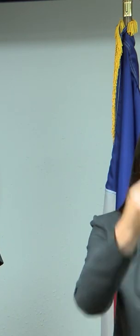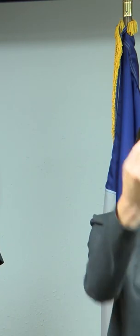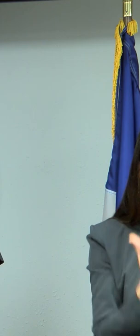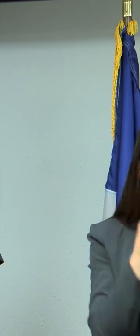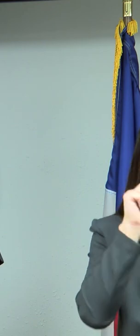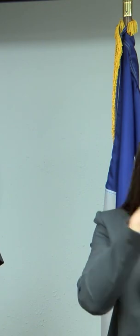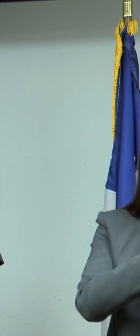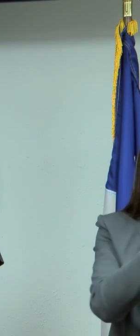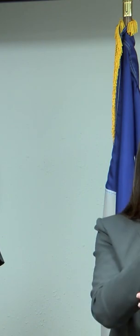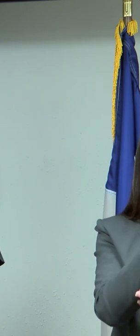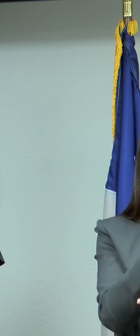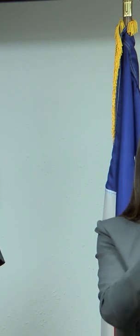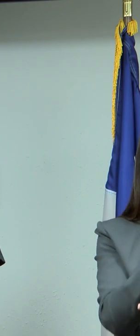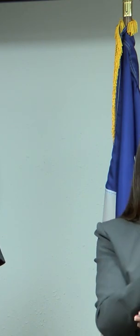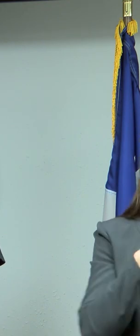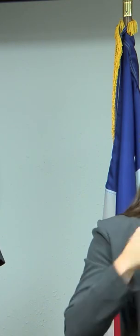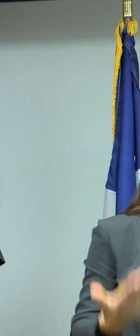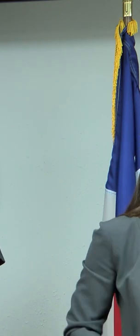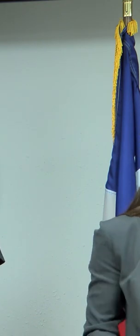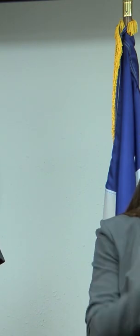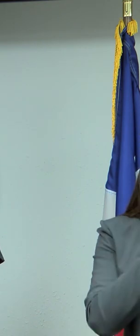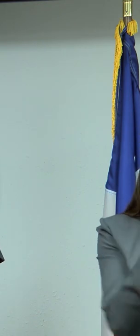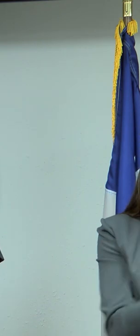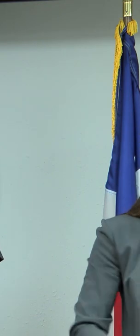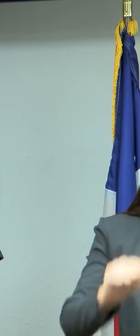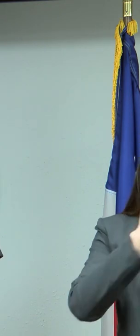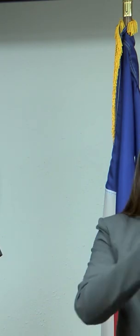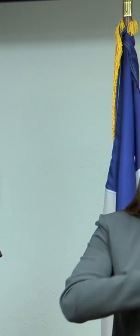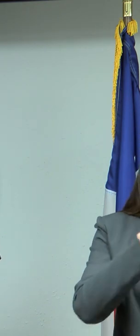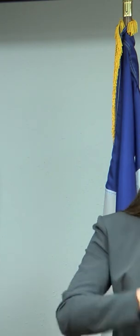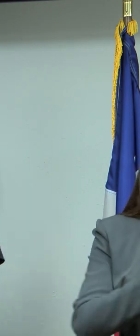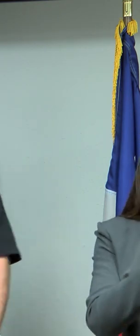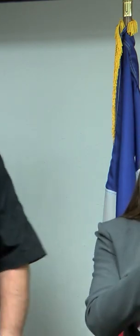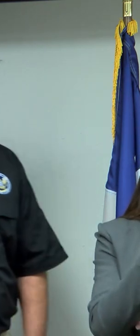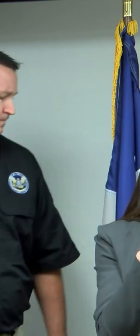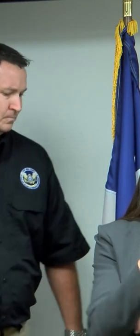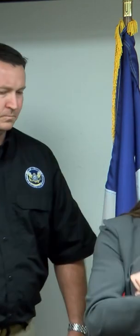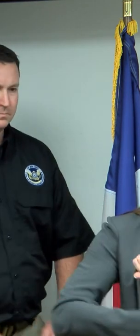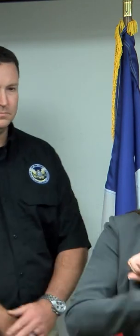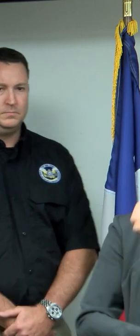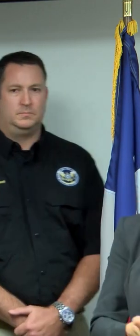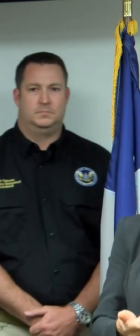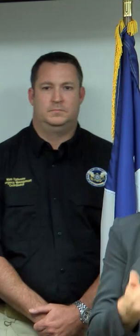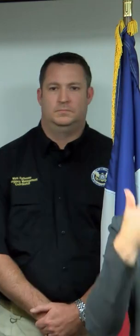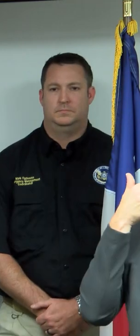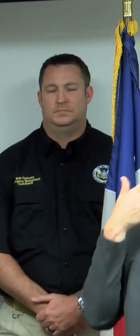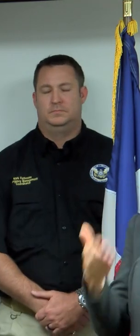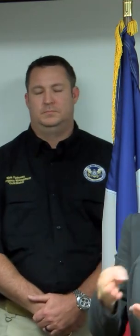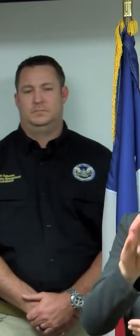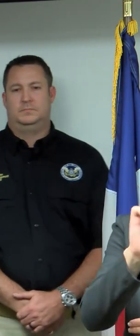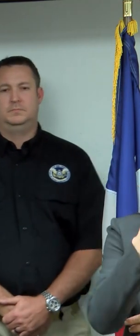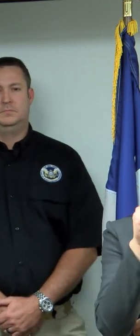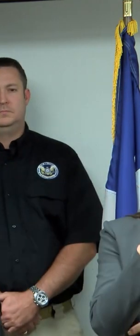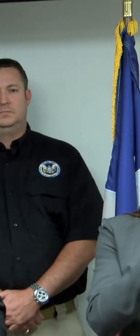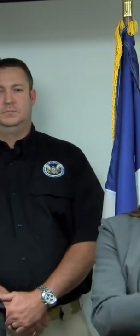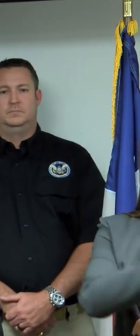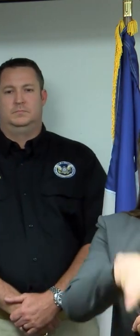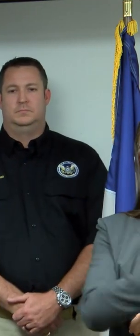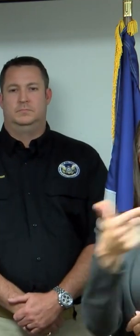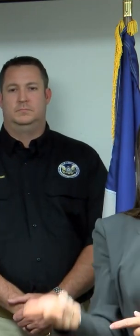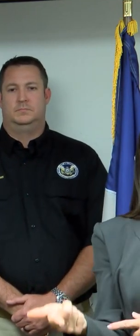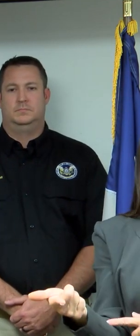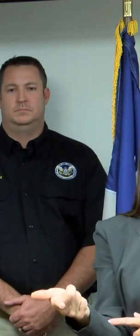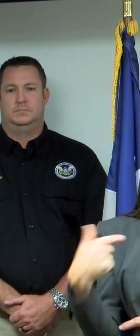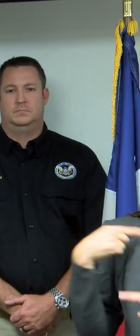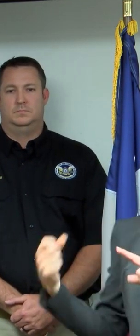media, and we'll be here to answer any questions or help the citizens of Fort Bend County. Thank you, Mark. With that, next